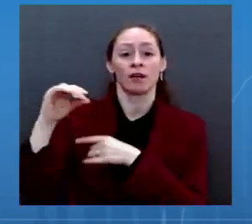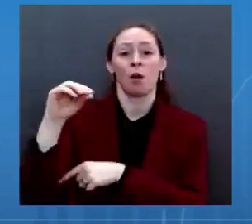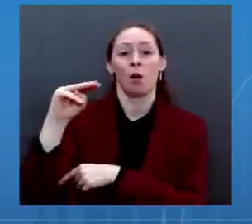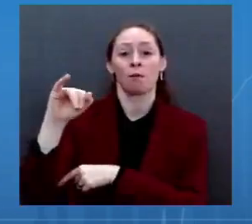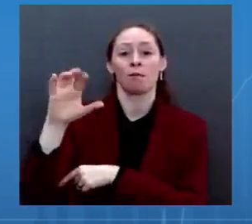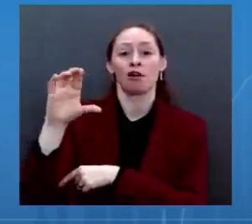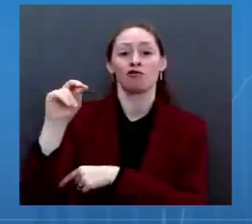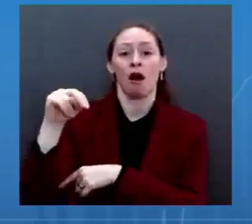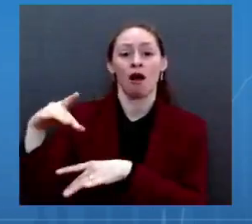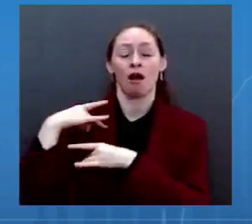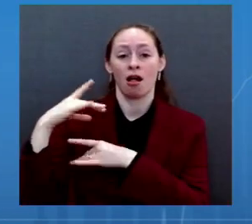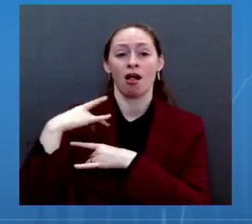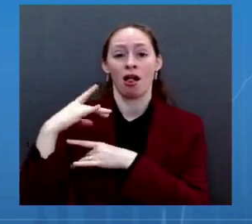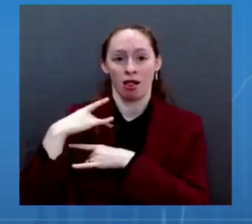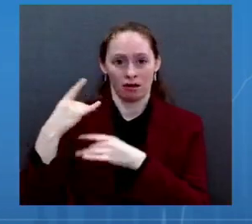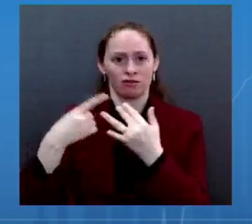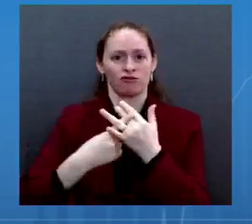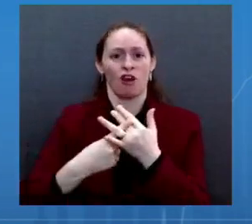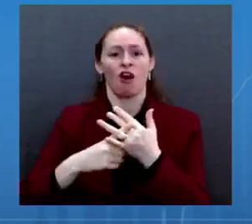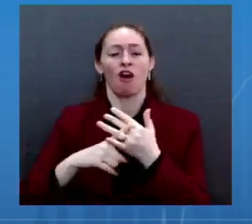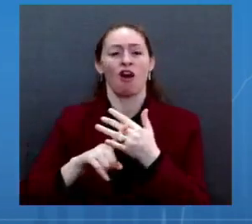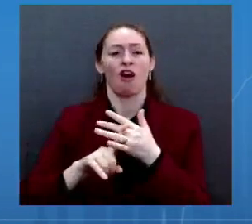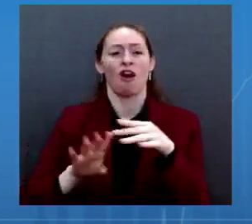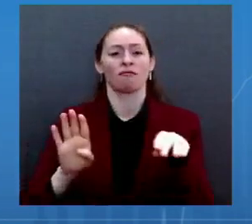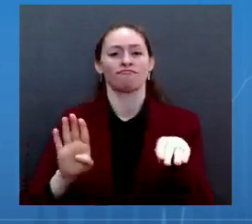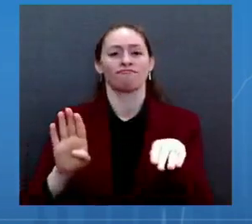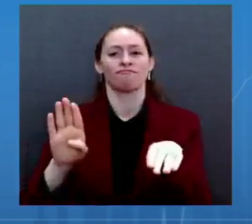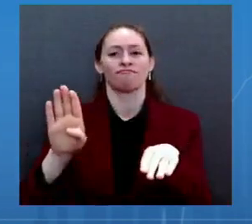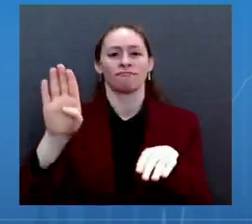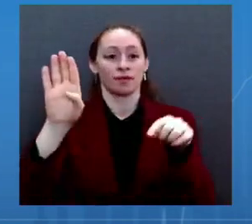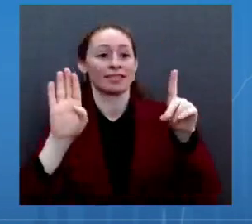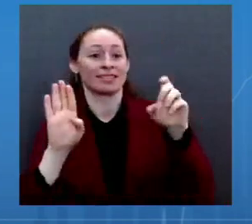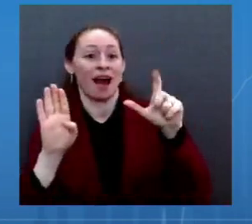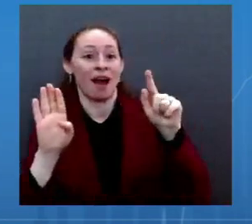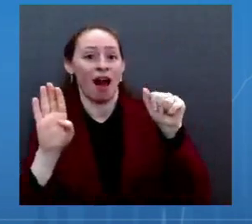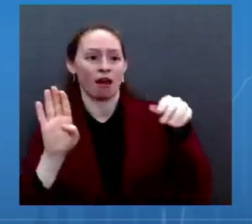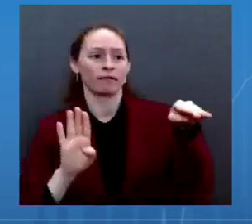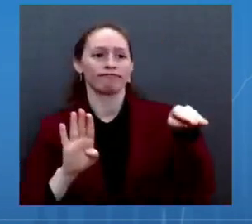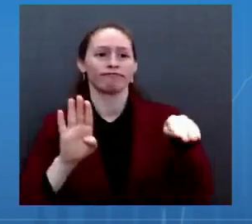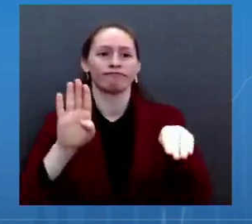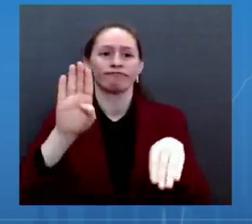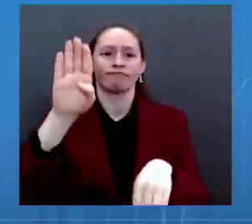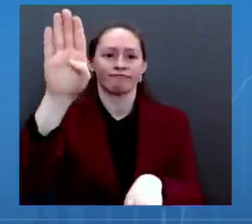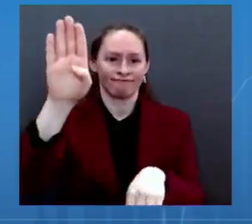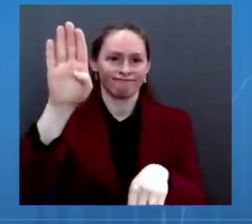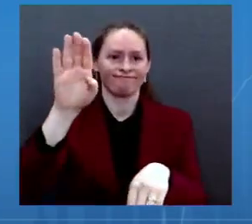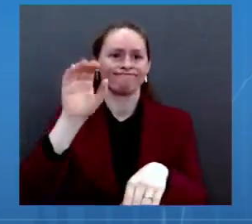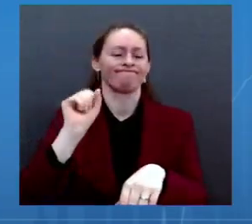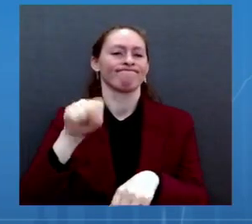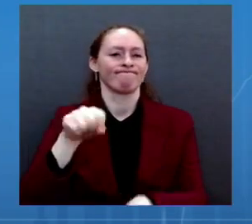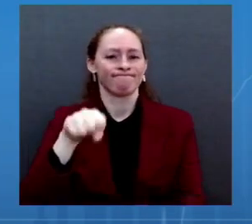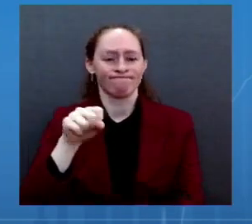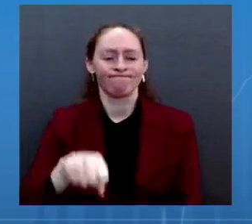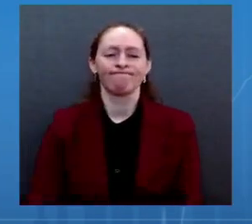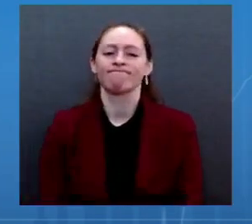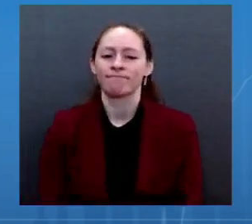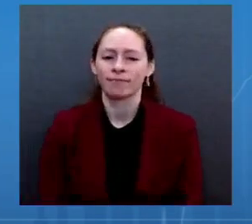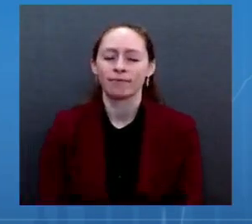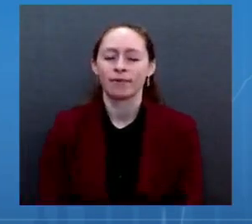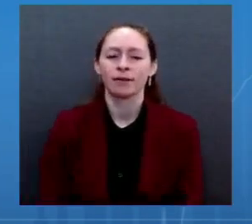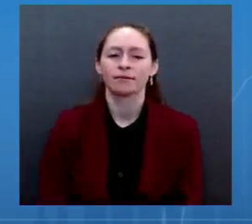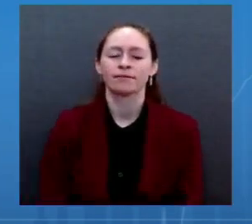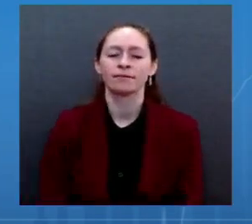now estimate that Omicron represents about 95% of cases in the country, and Delta represents the remaining 5% of